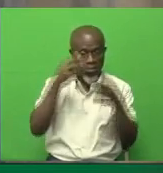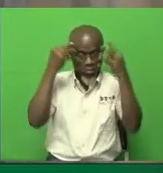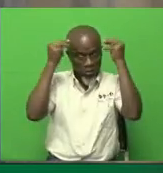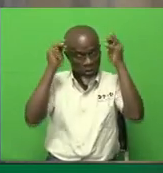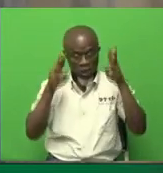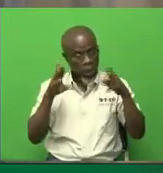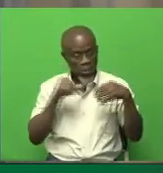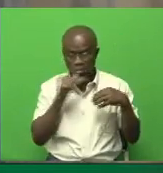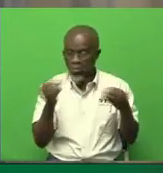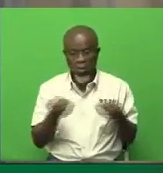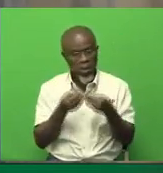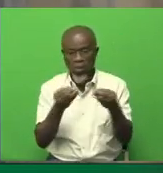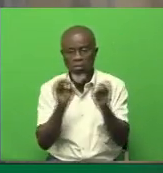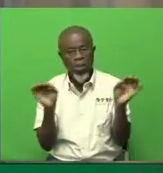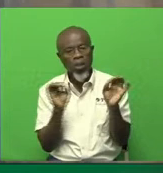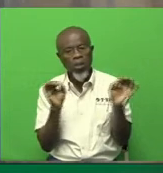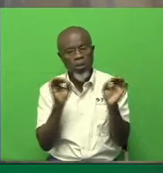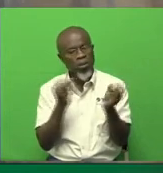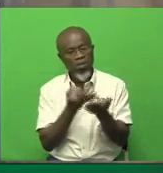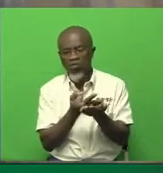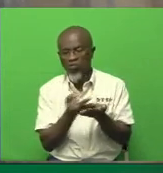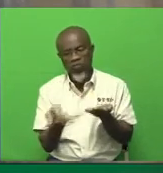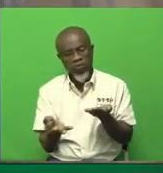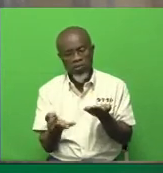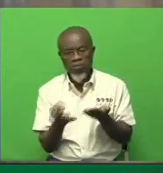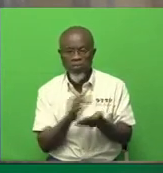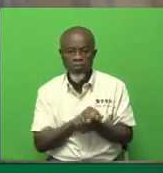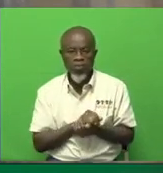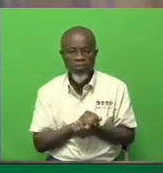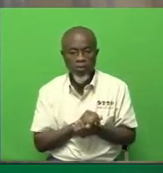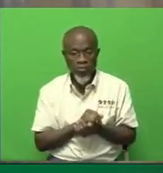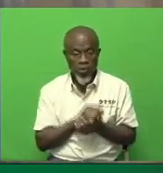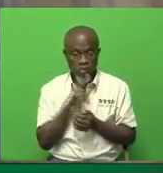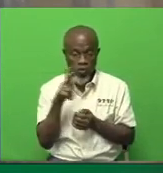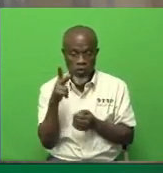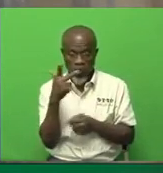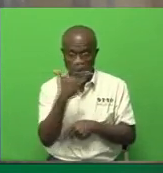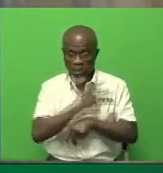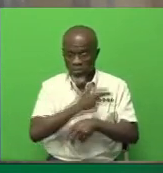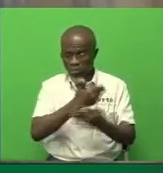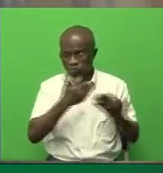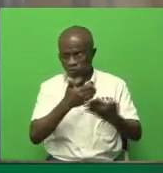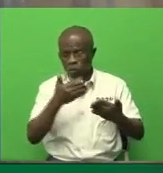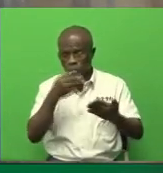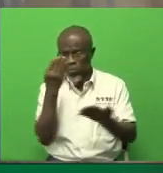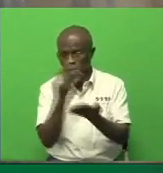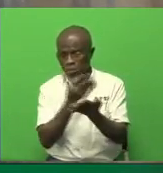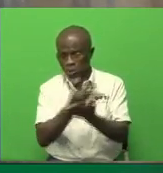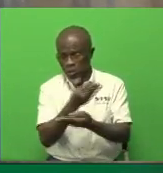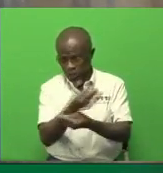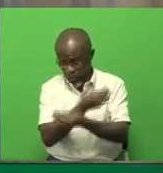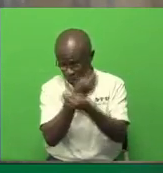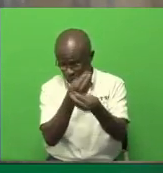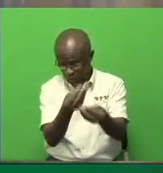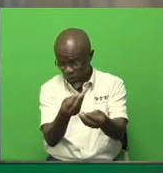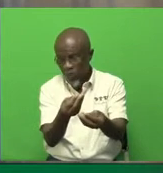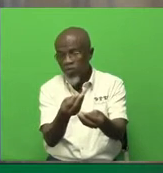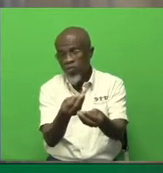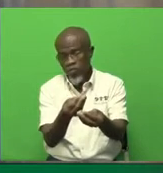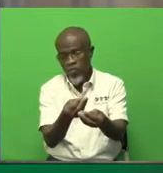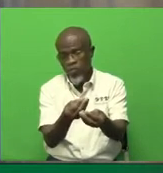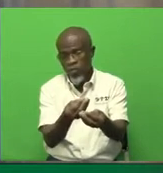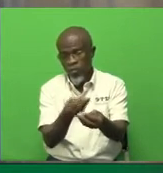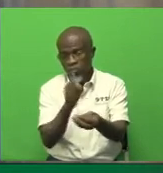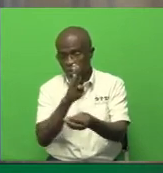thank you now three days before this budget was to be delivered BP and NGC